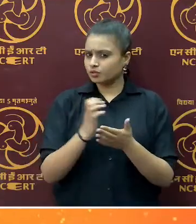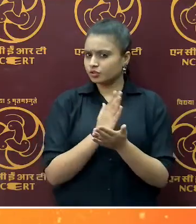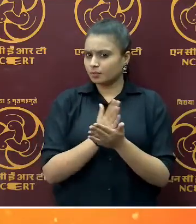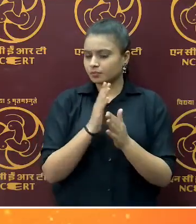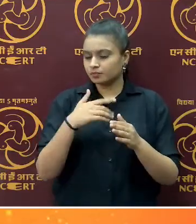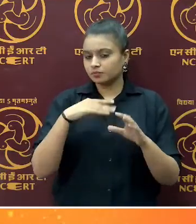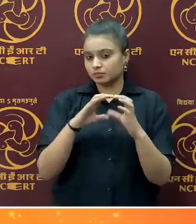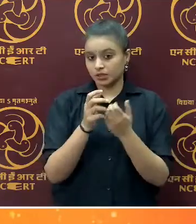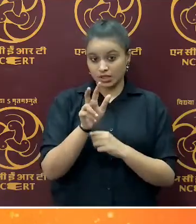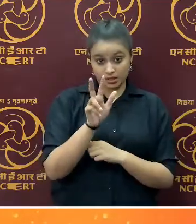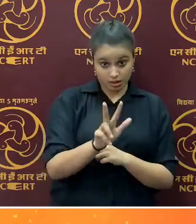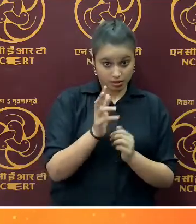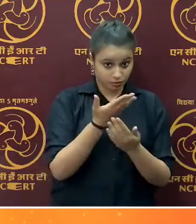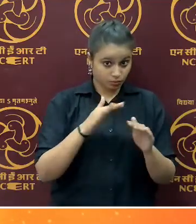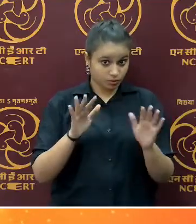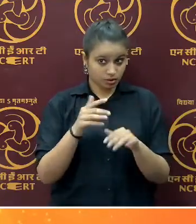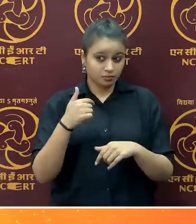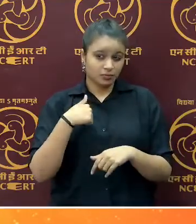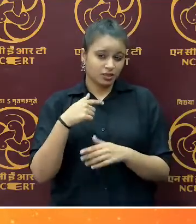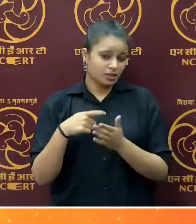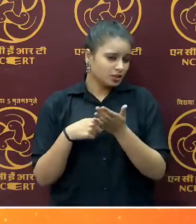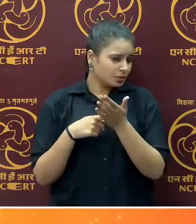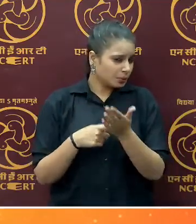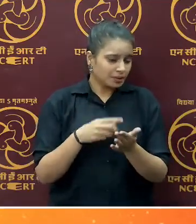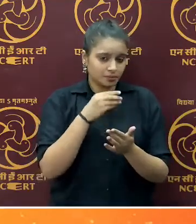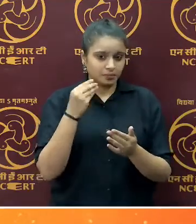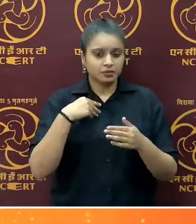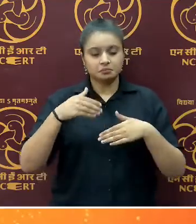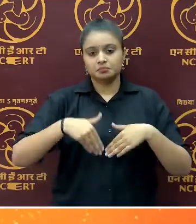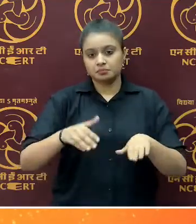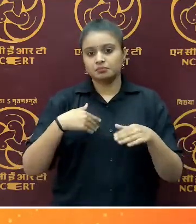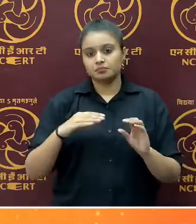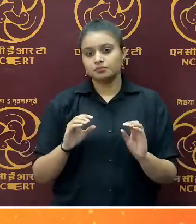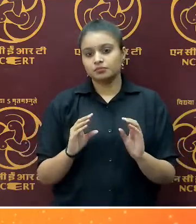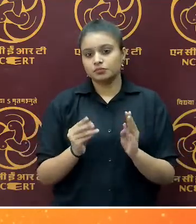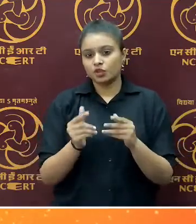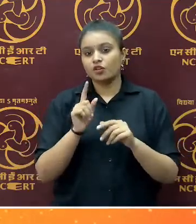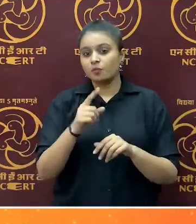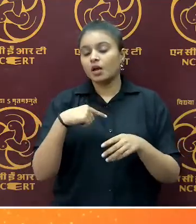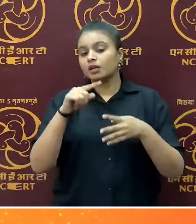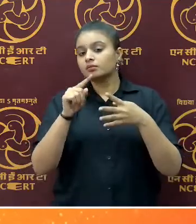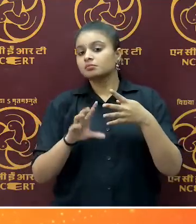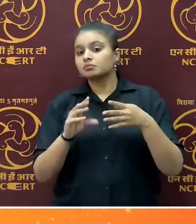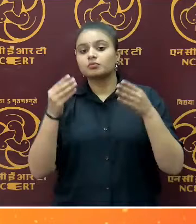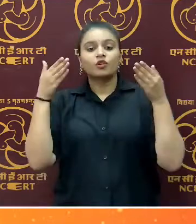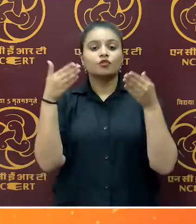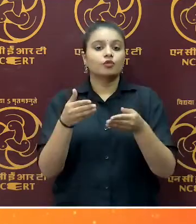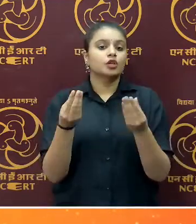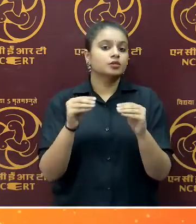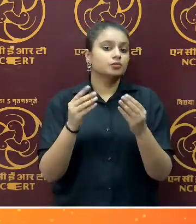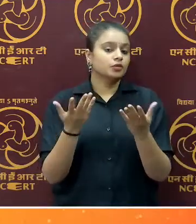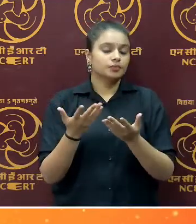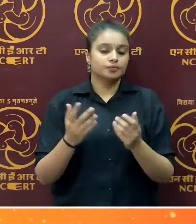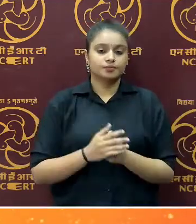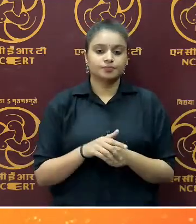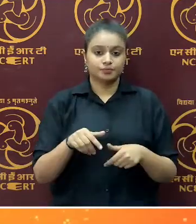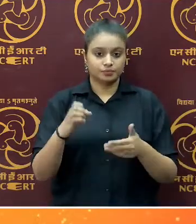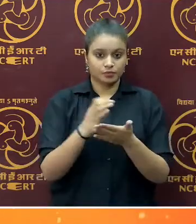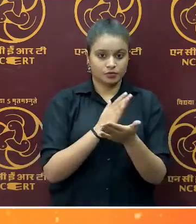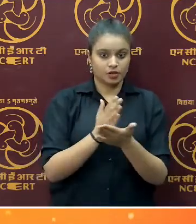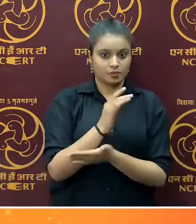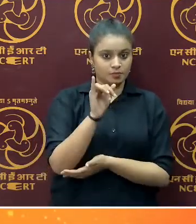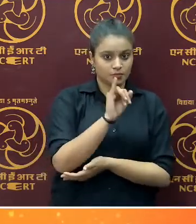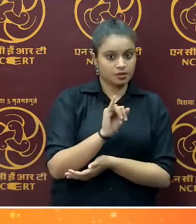for class 8 students. I request you to kindly apprise us all what exactly are we going to focus on today. Okay, so this is chapter